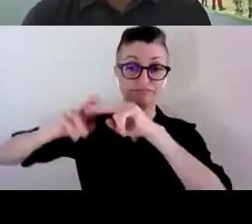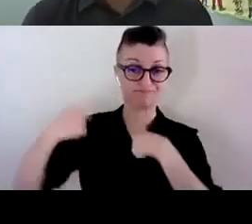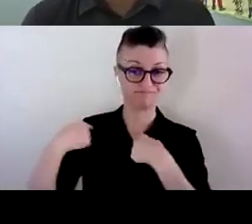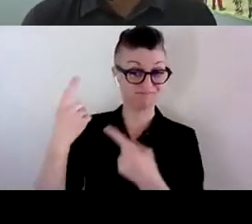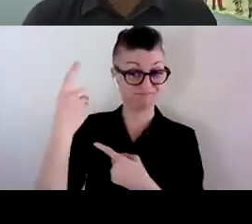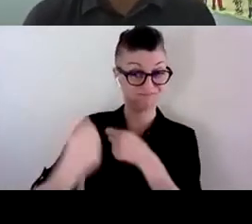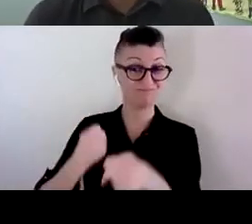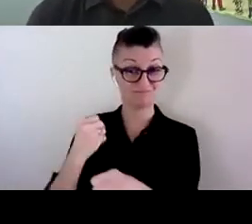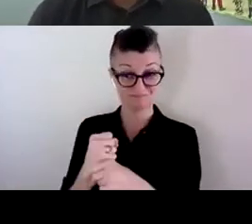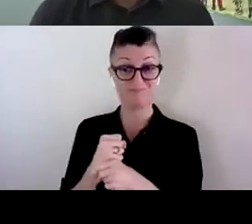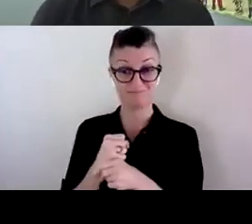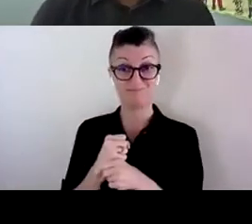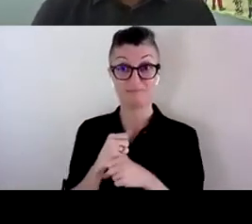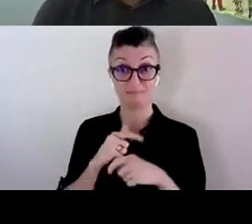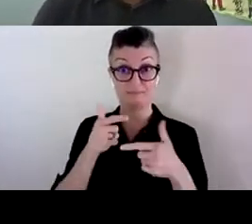anti-Asian racism isn't new.